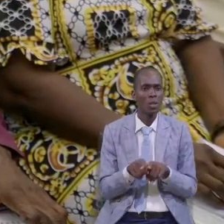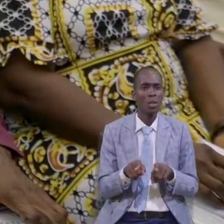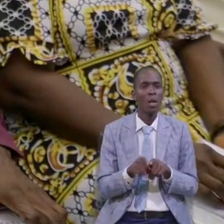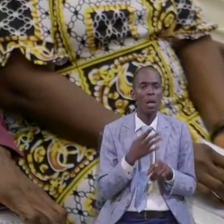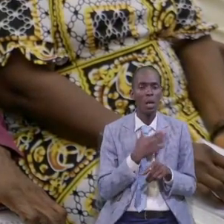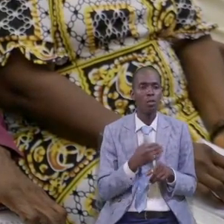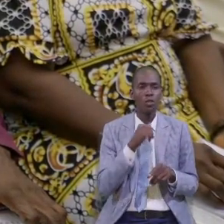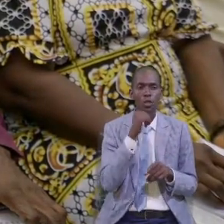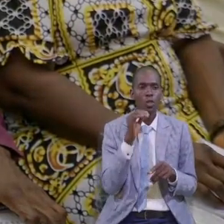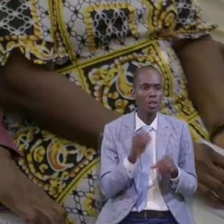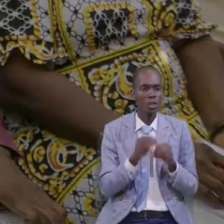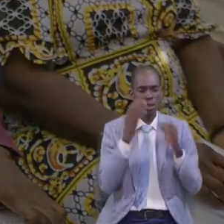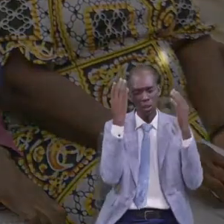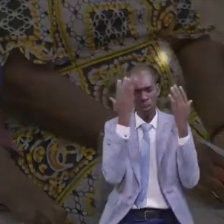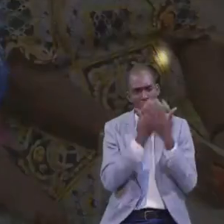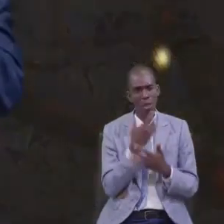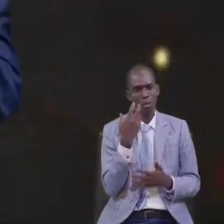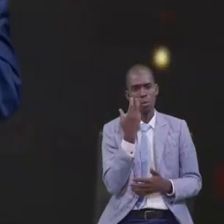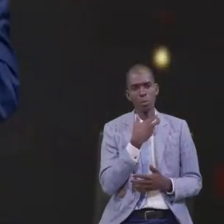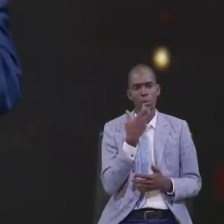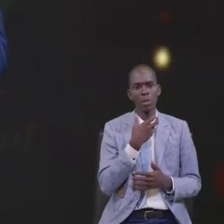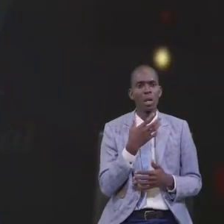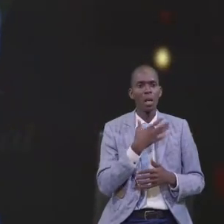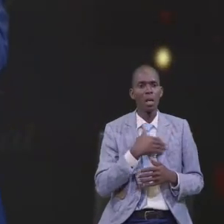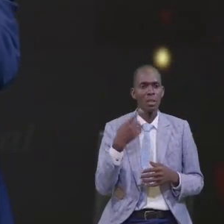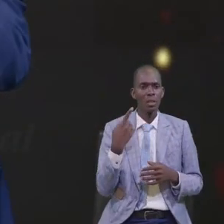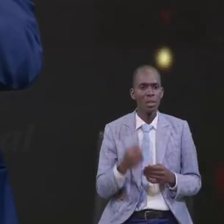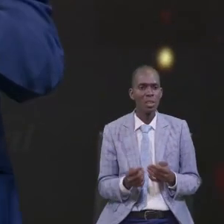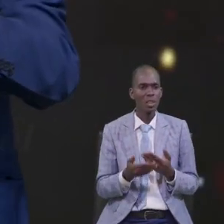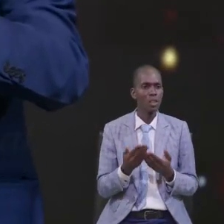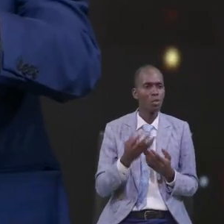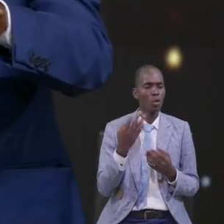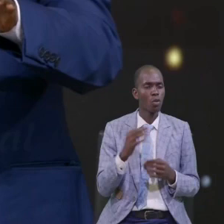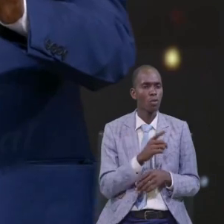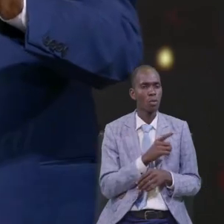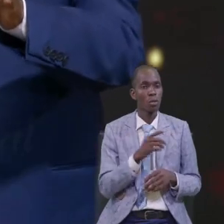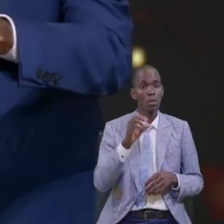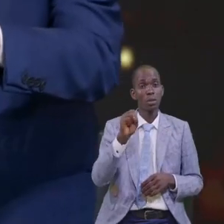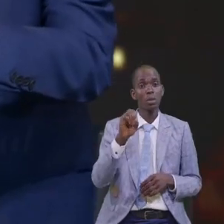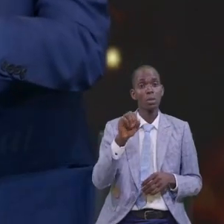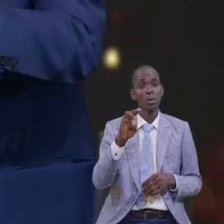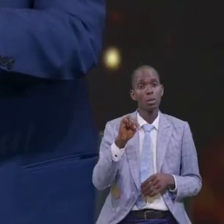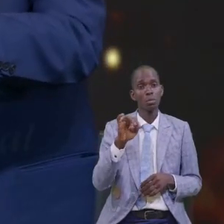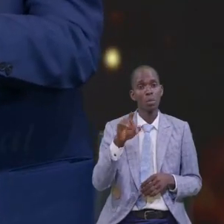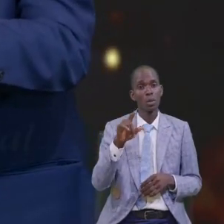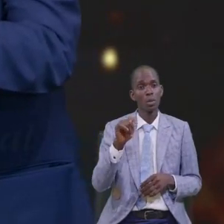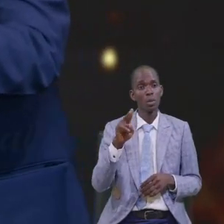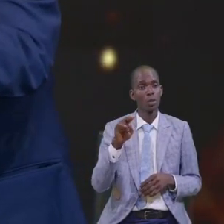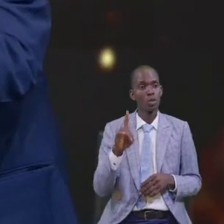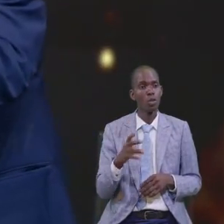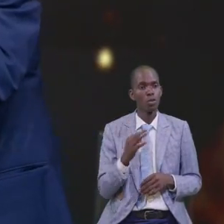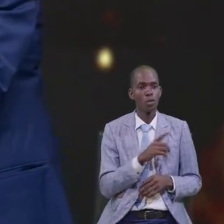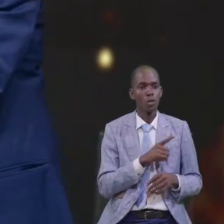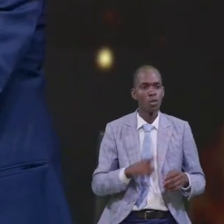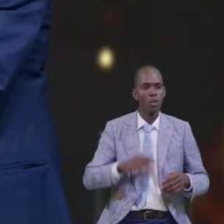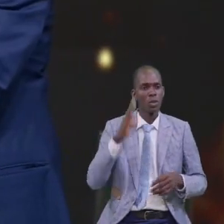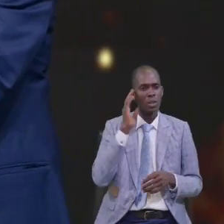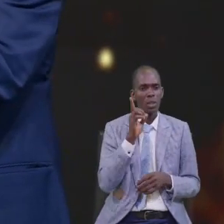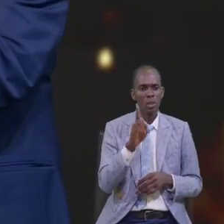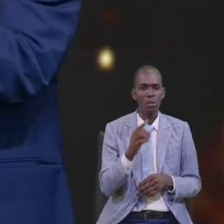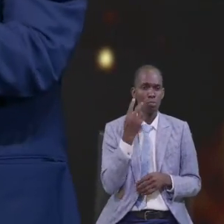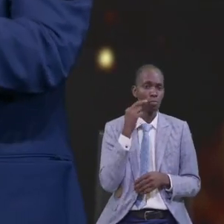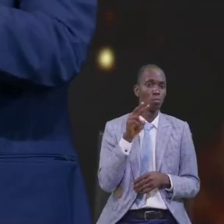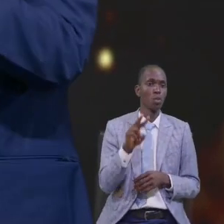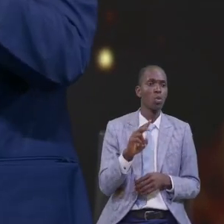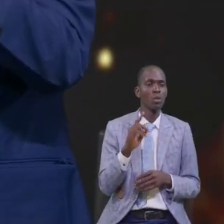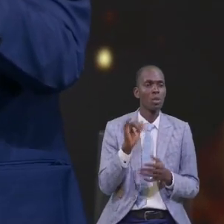the similitude of the Lord shall he behold. Wherefore then were ye not afraid